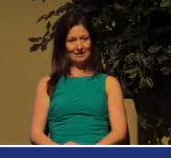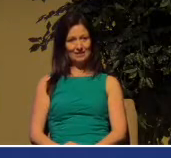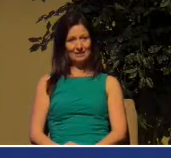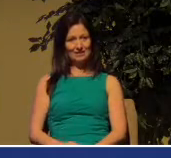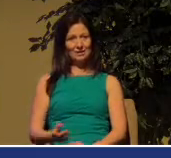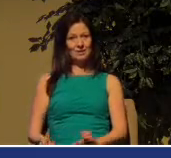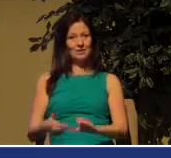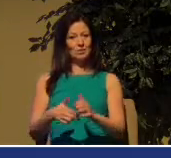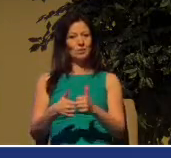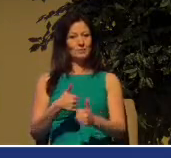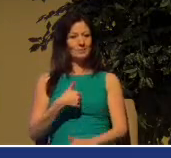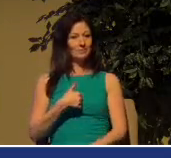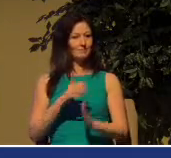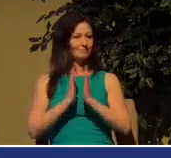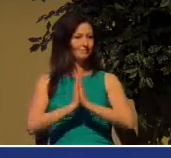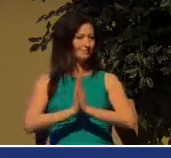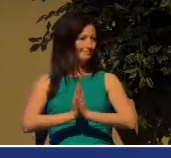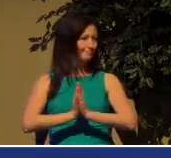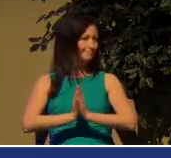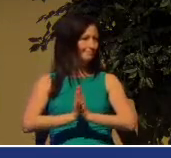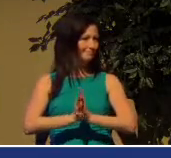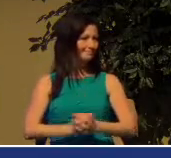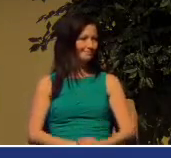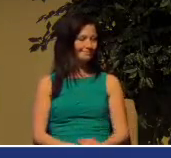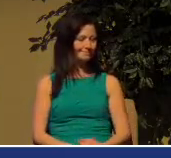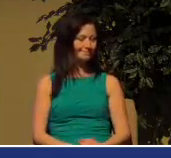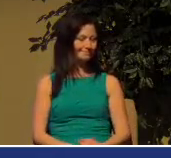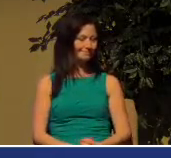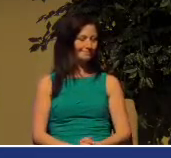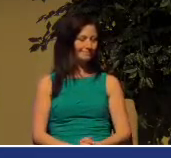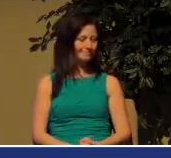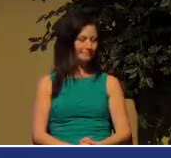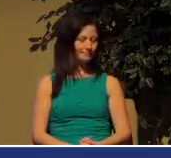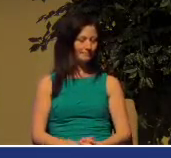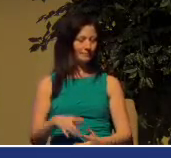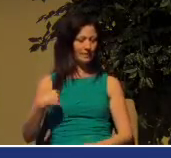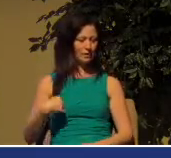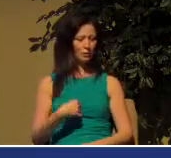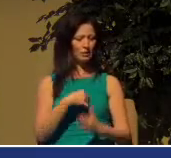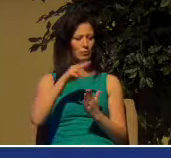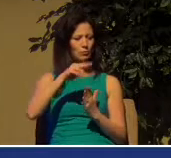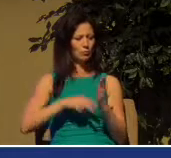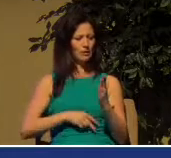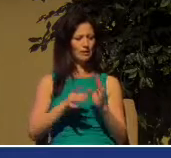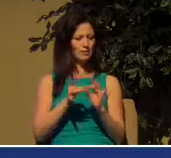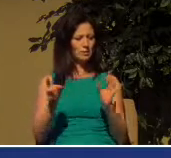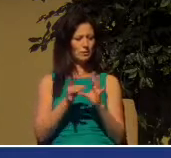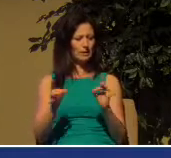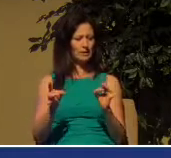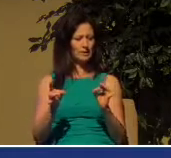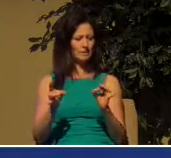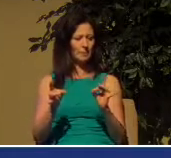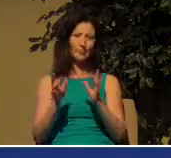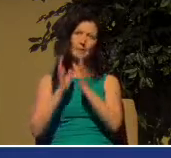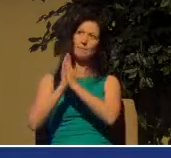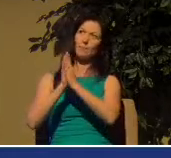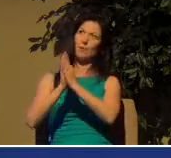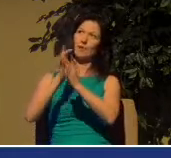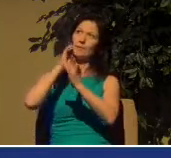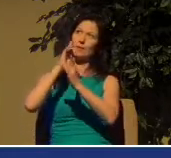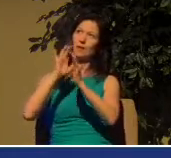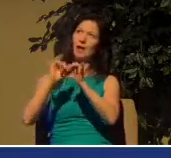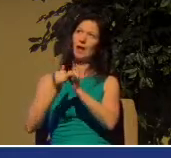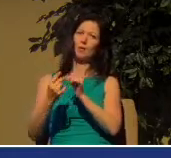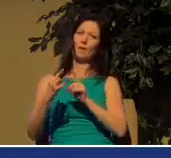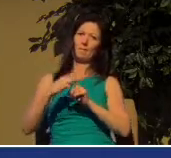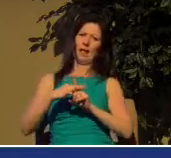Lord, as we look at this story together and consider its implications for our lives today, I pray, first of all, that you